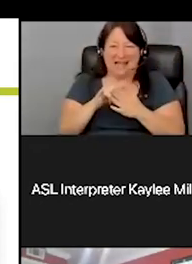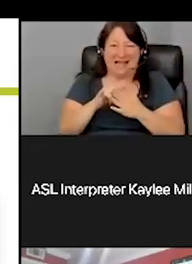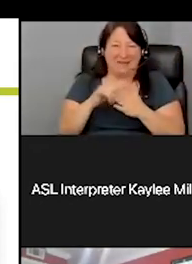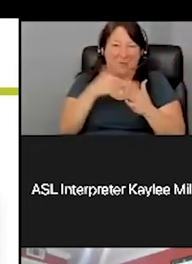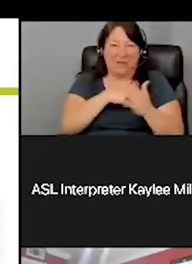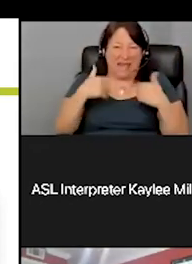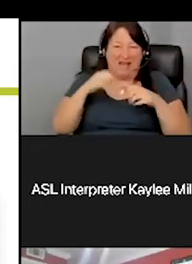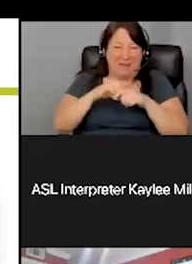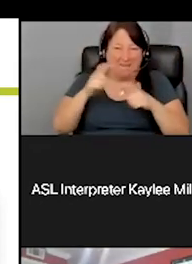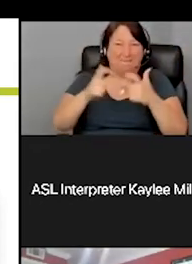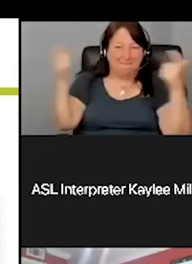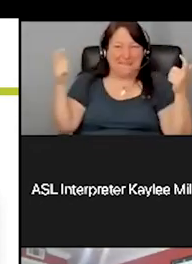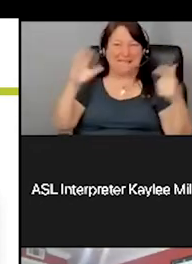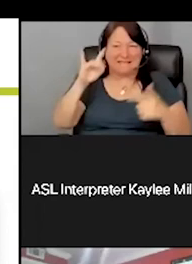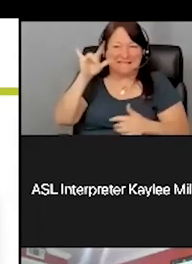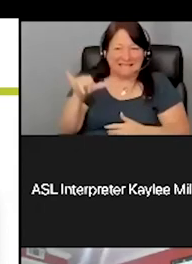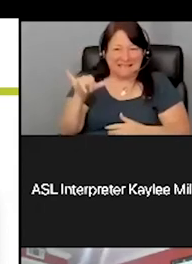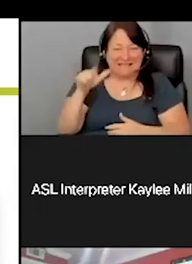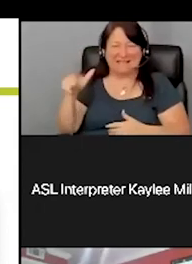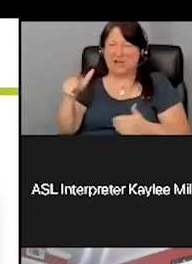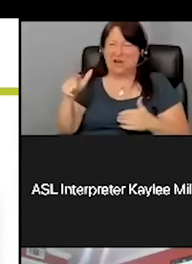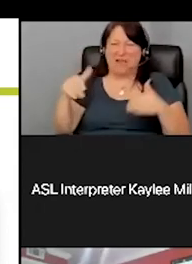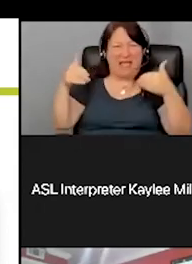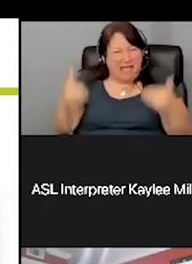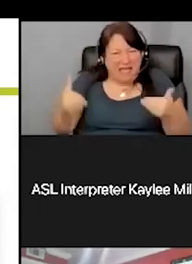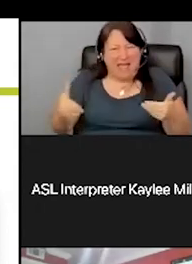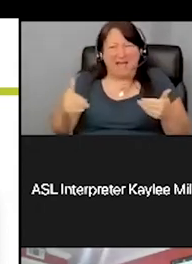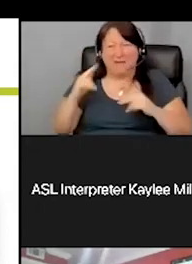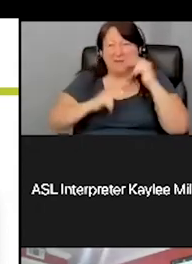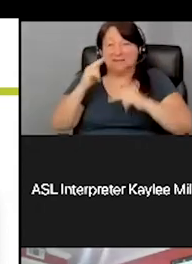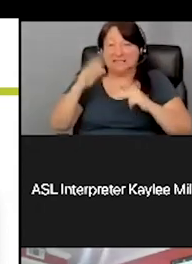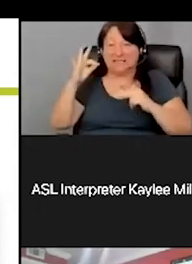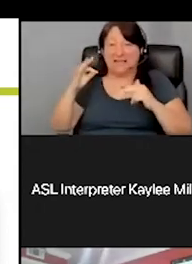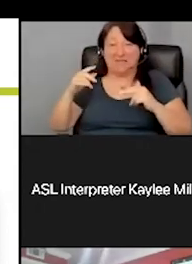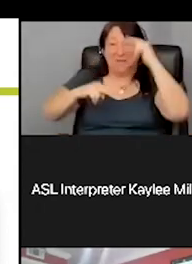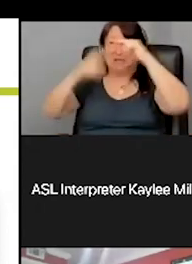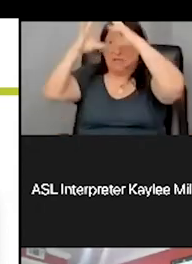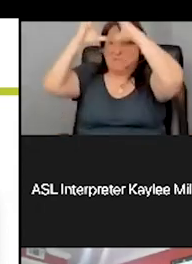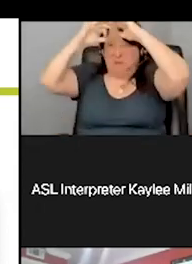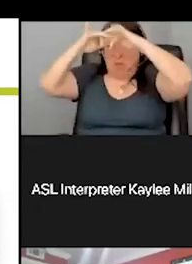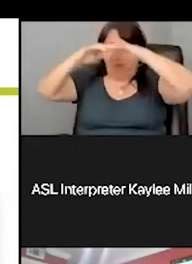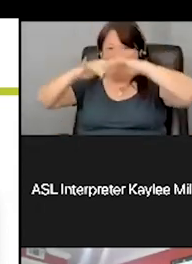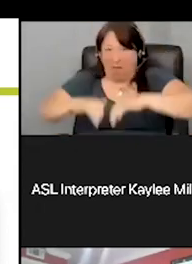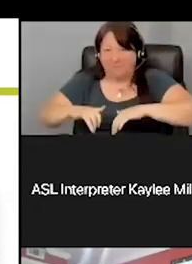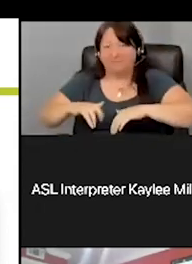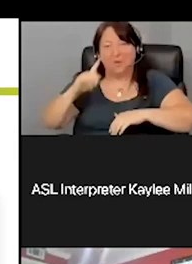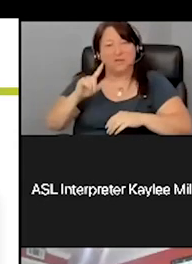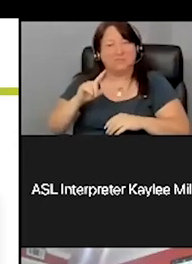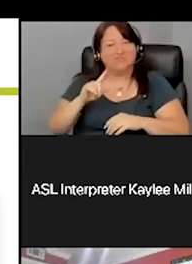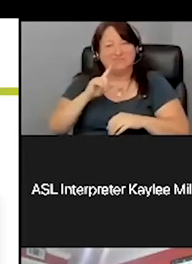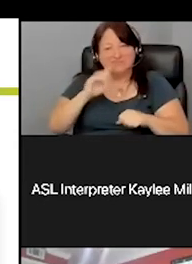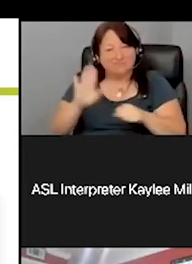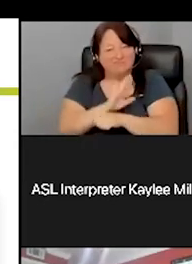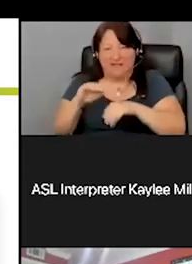cities. And these are heavy buildings that if one of those collapses is gonna severely affect the